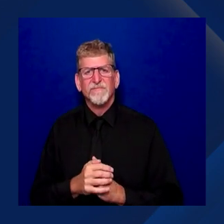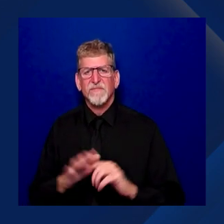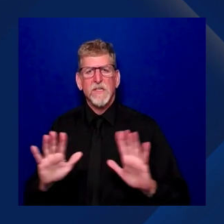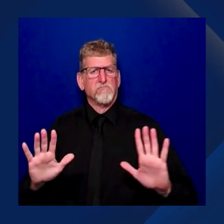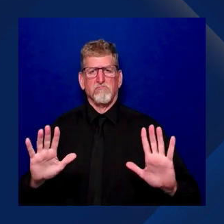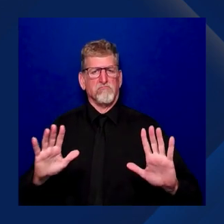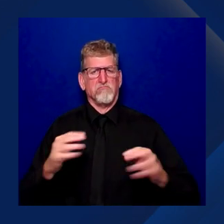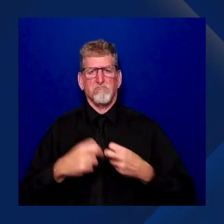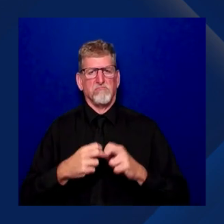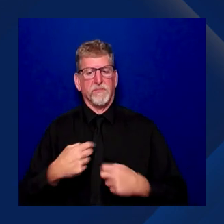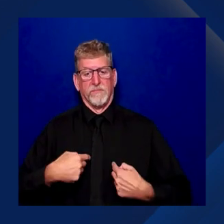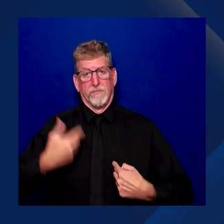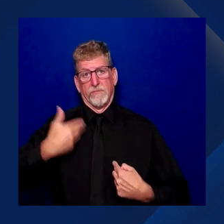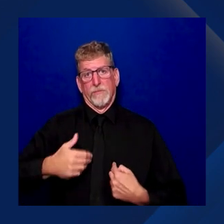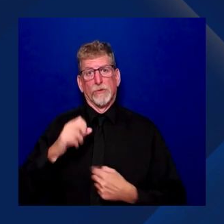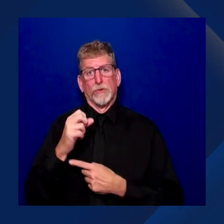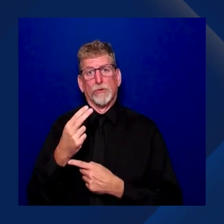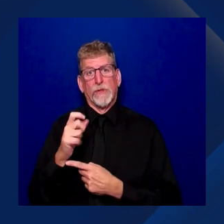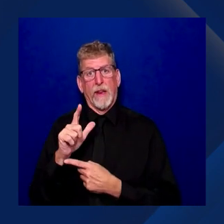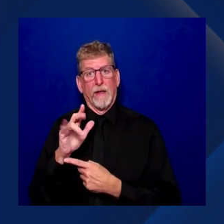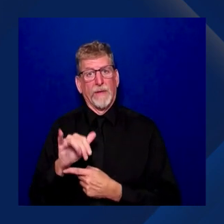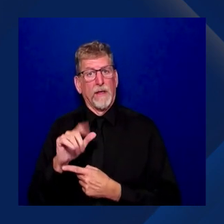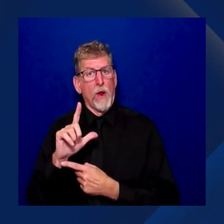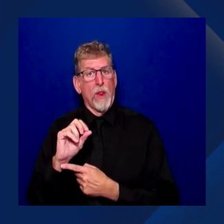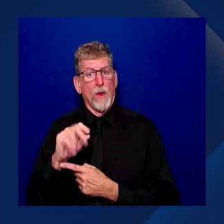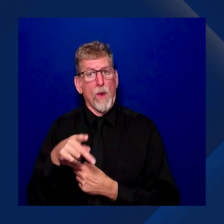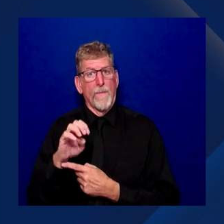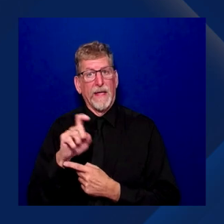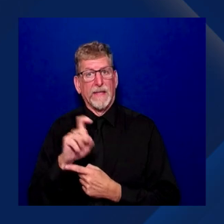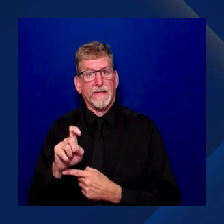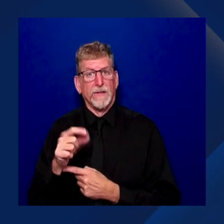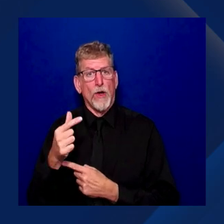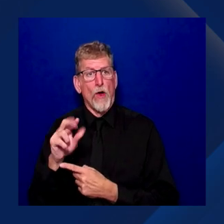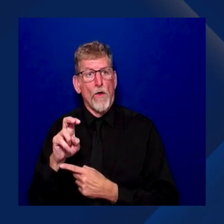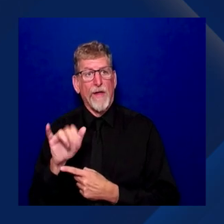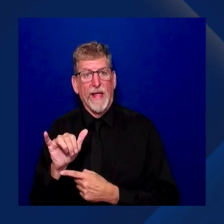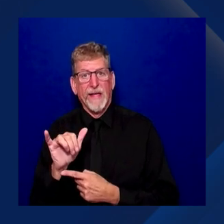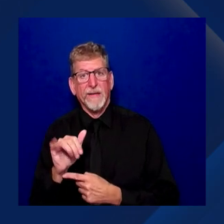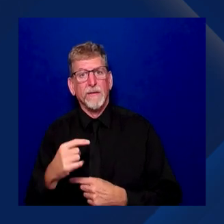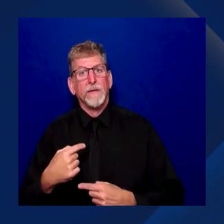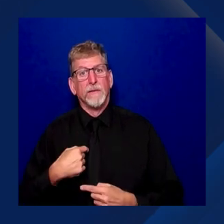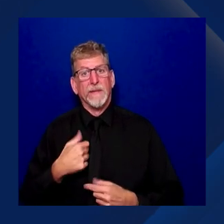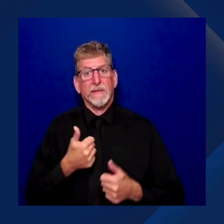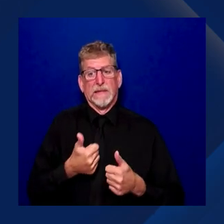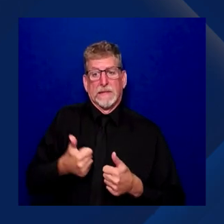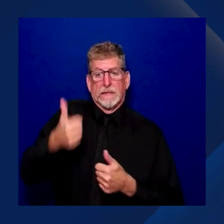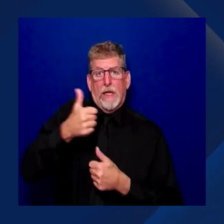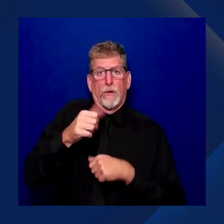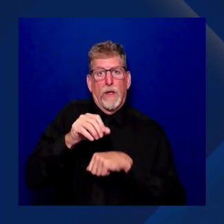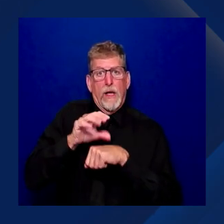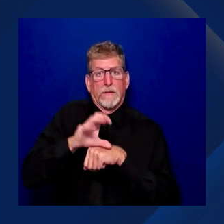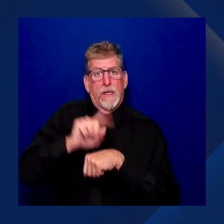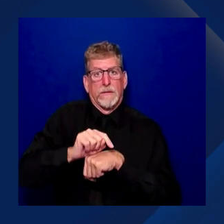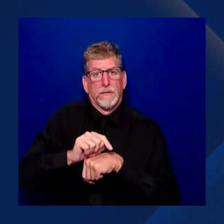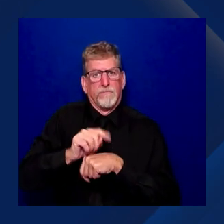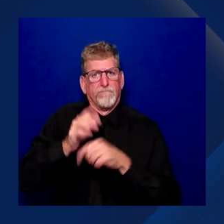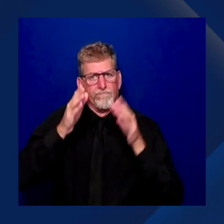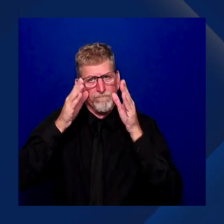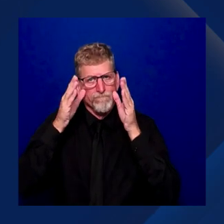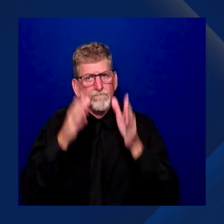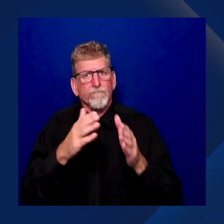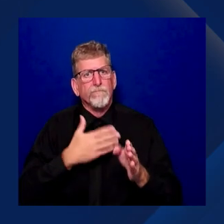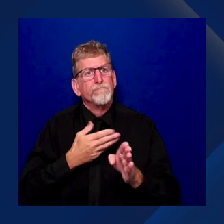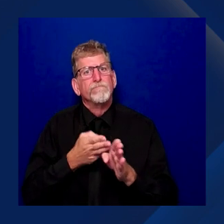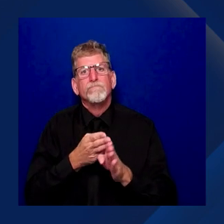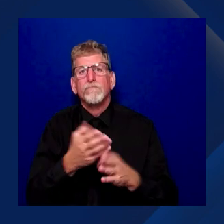I'm a senior consultant for PerkinElmer, and I've dedicated my career to optimizing outcomes for women and babies.